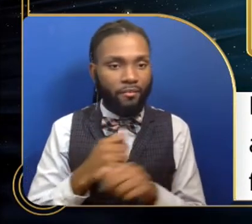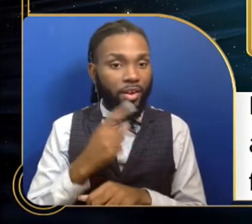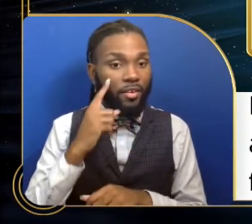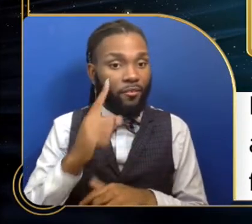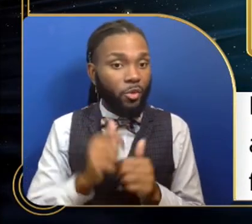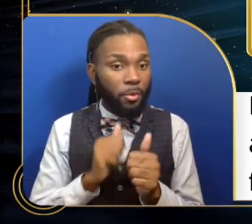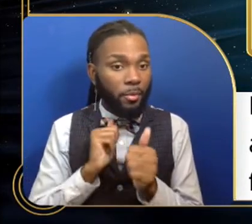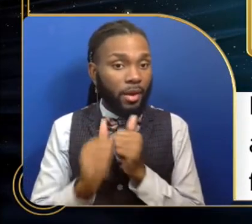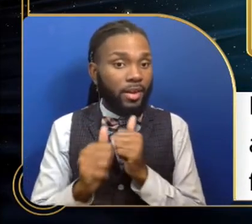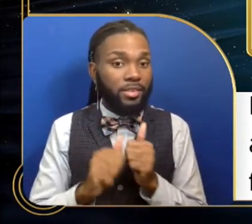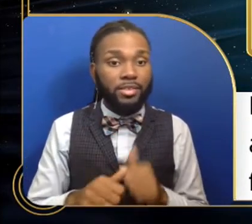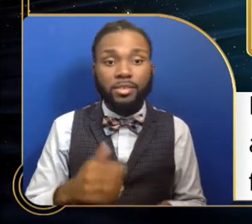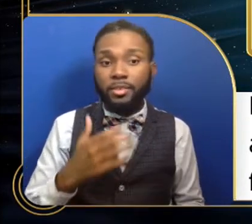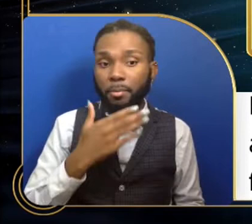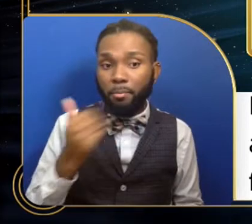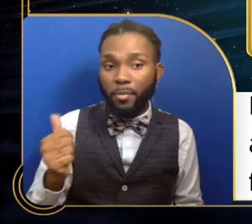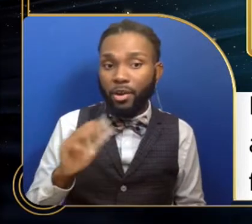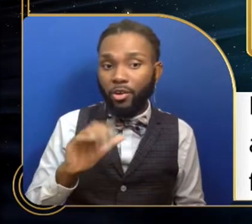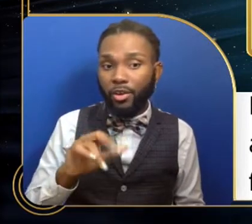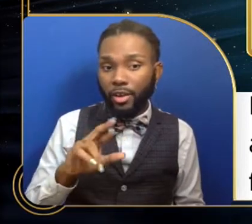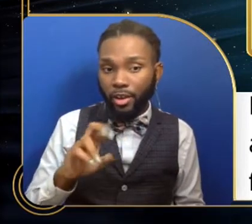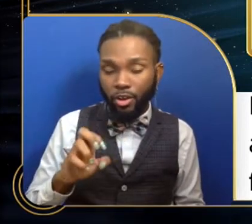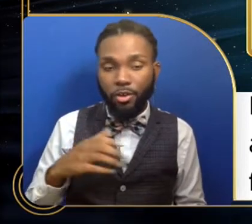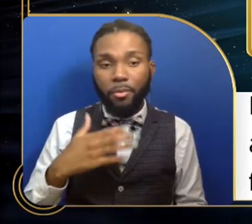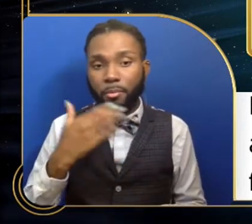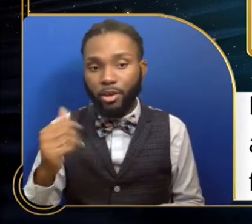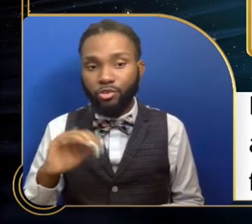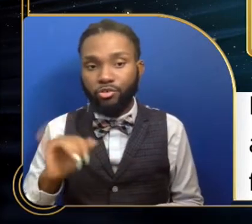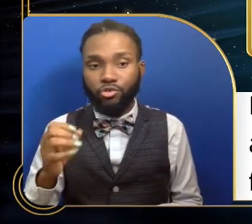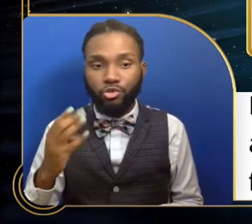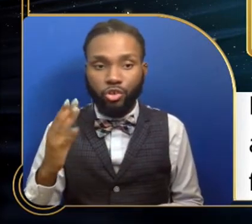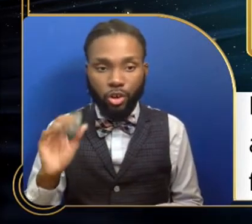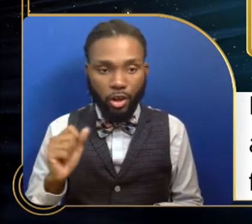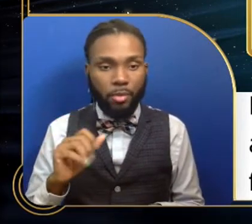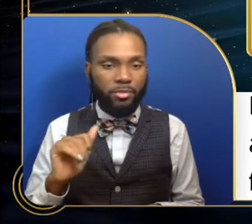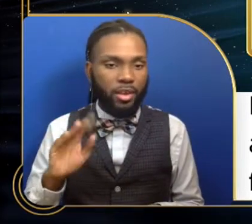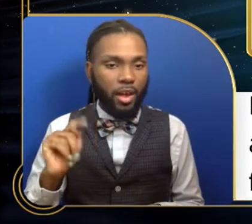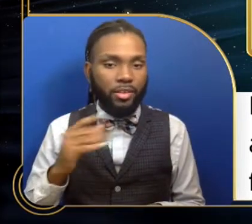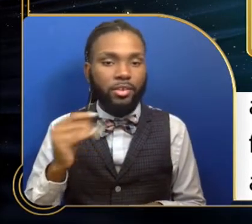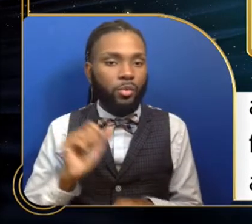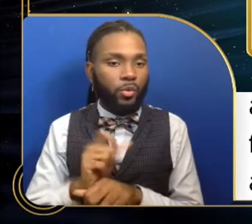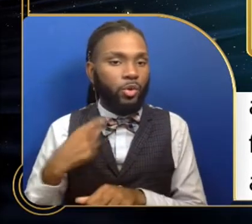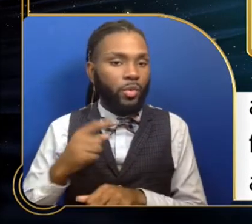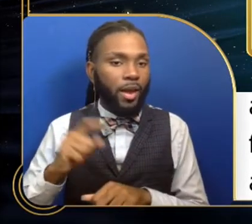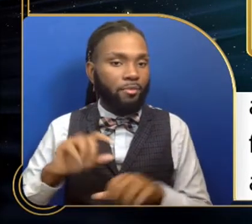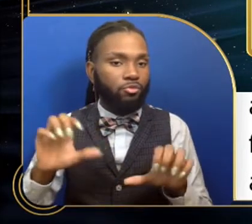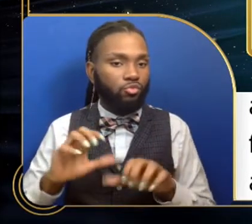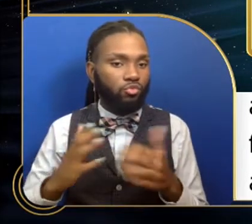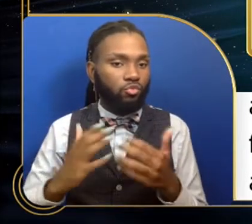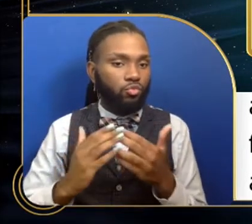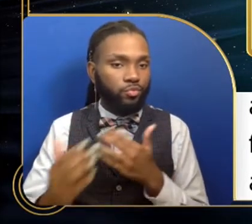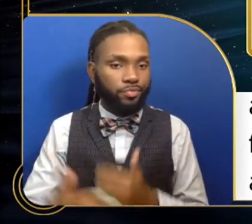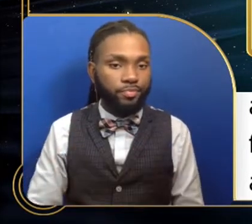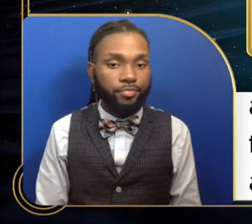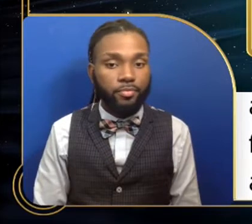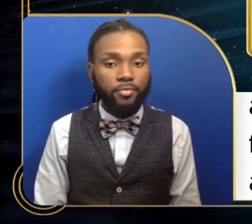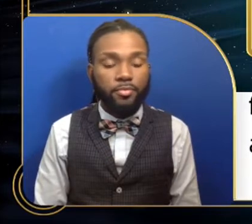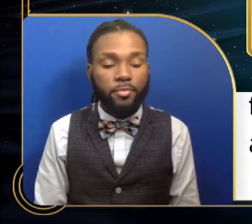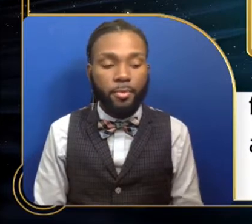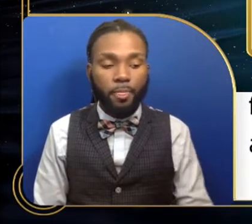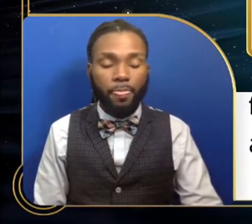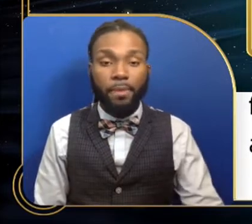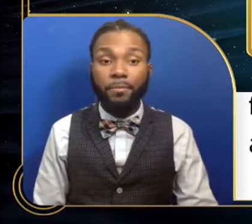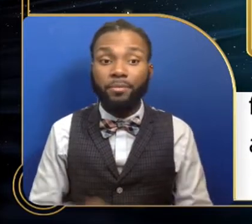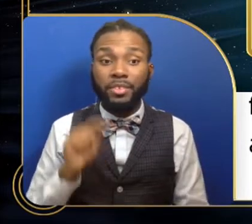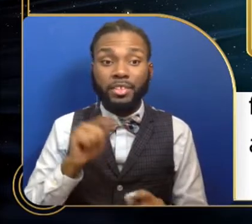Better Care, Better Jobs Act and the work that we have to do ahead of us. This particular bill, the Better